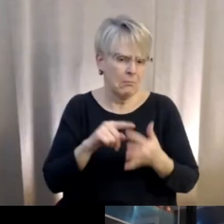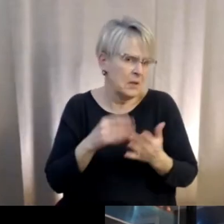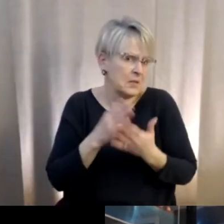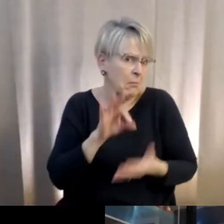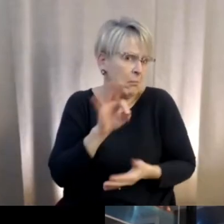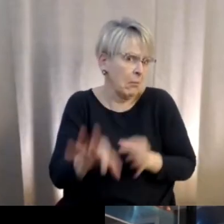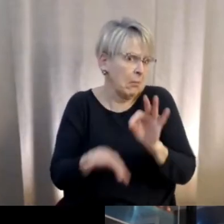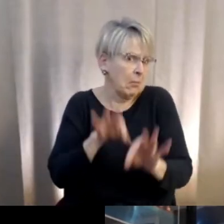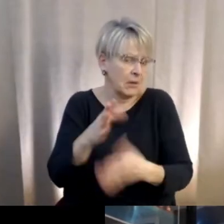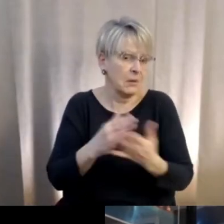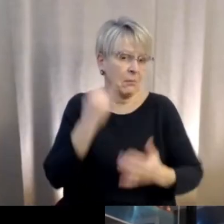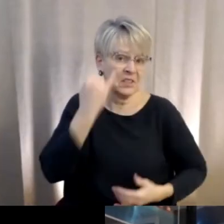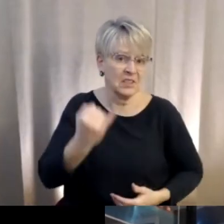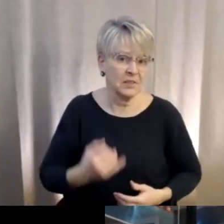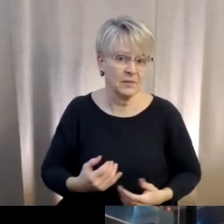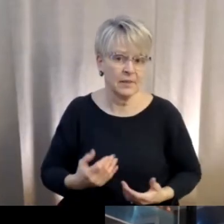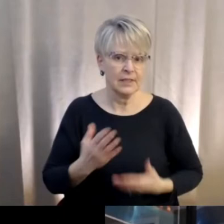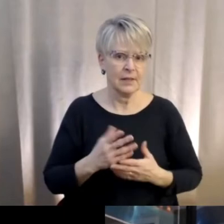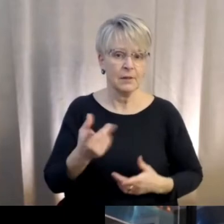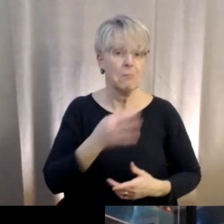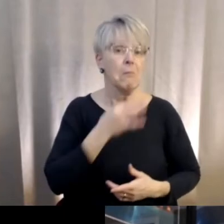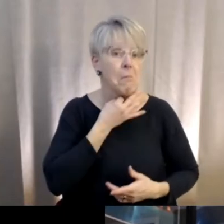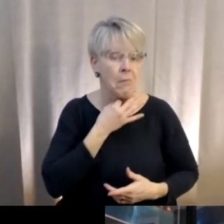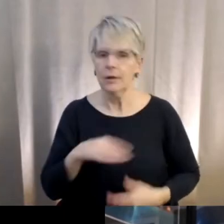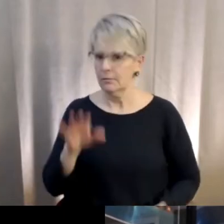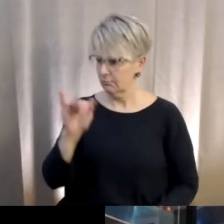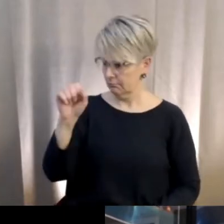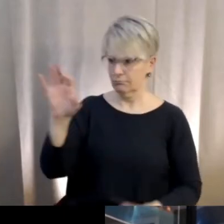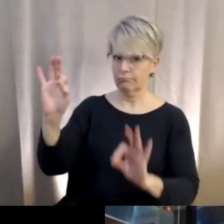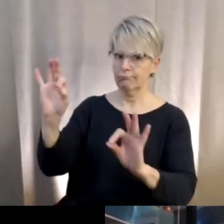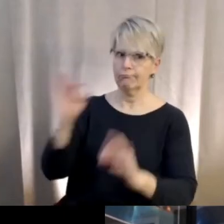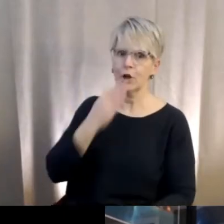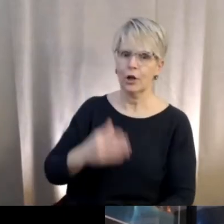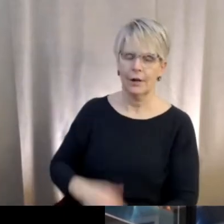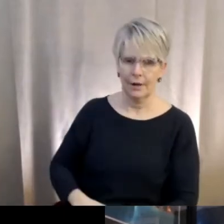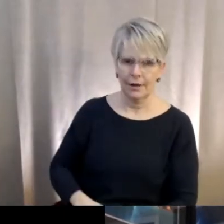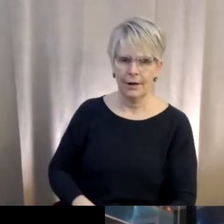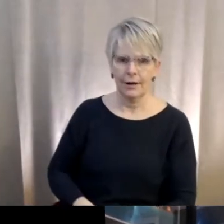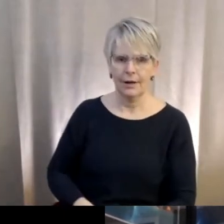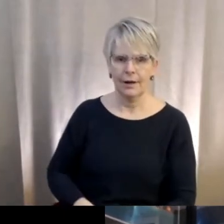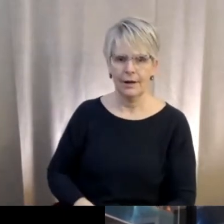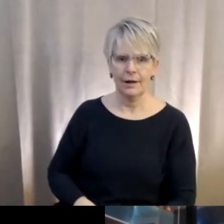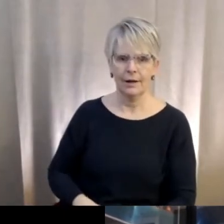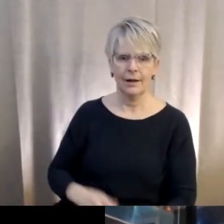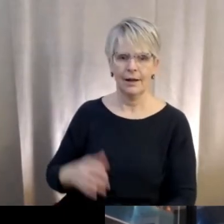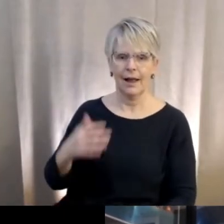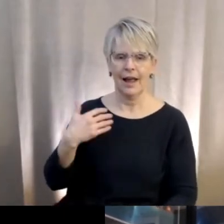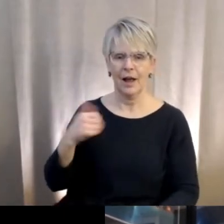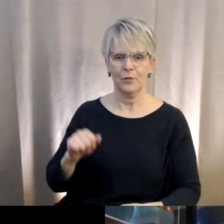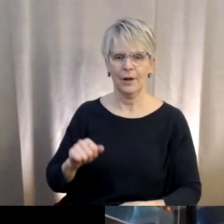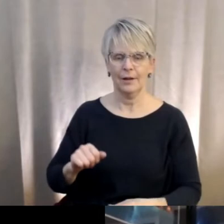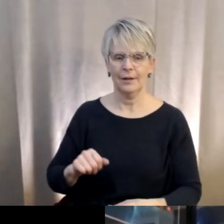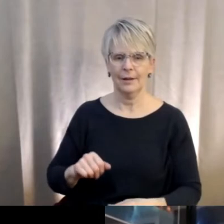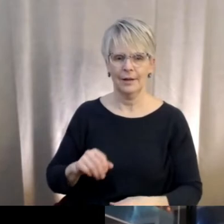I hope that answers the query. Absolutely. I muted myself not to distract and then managed